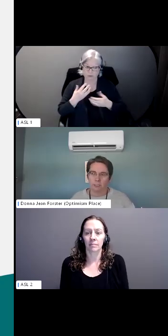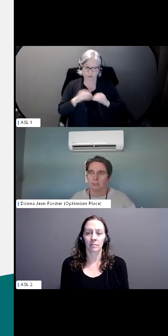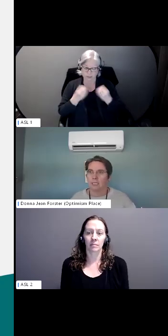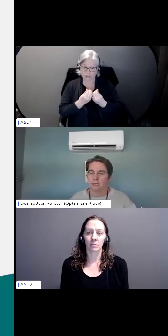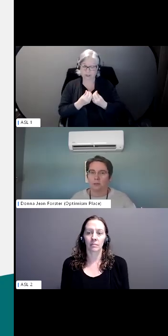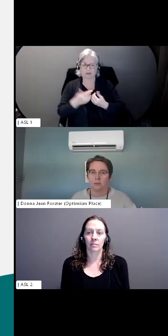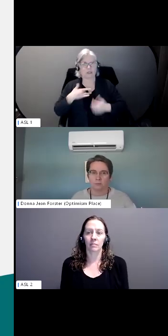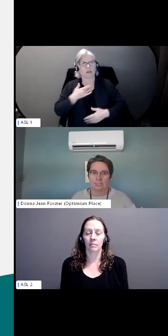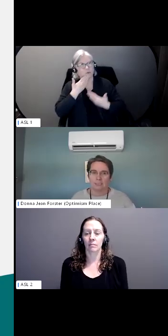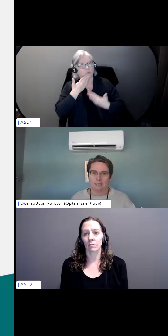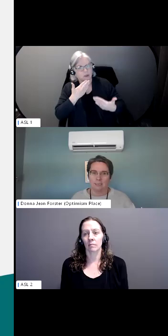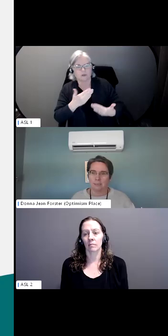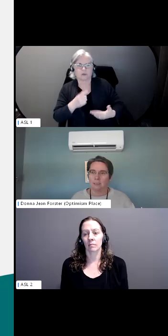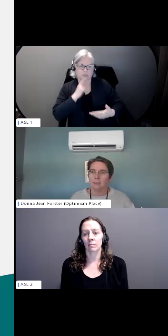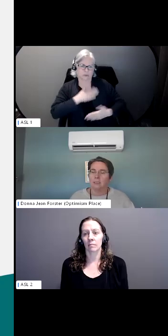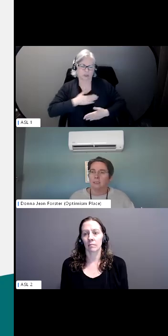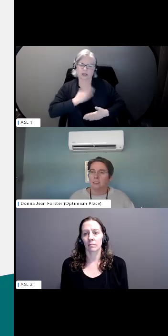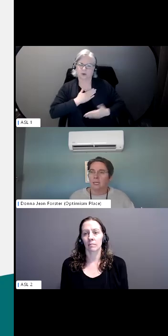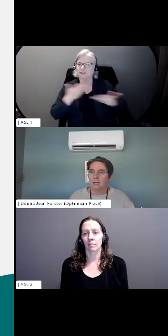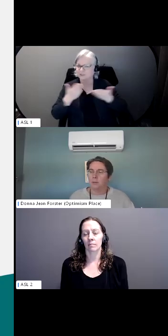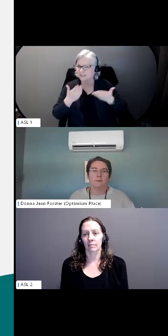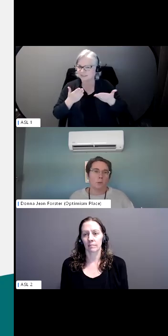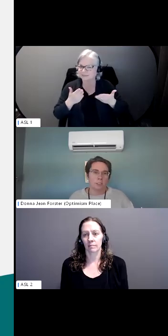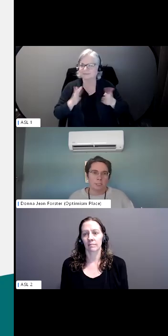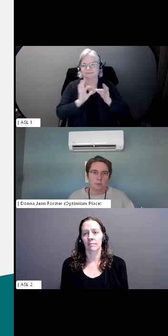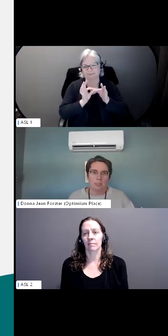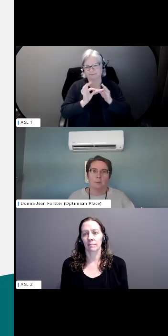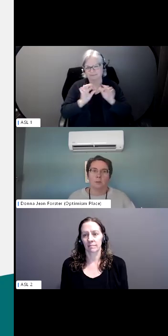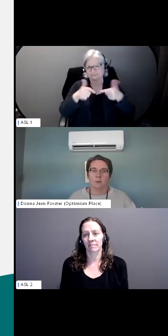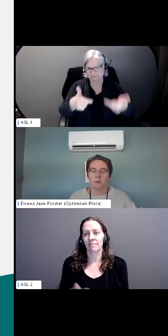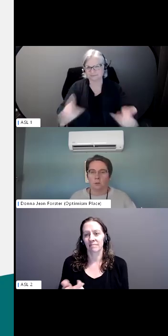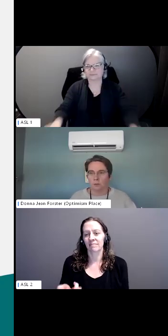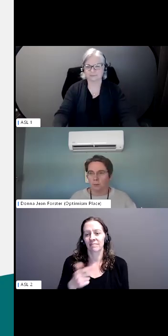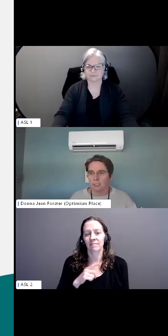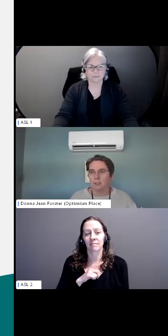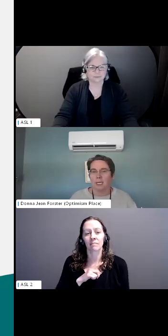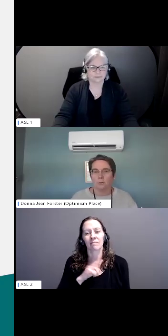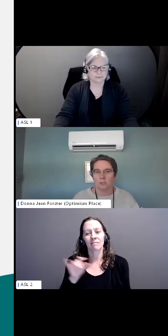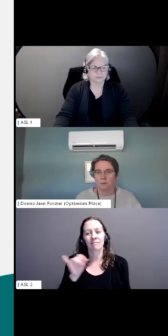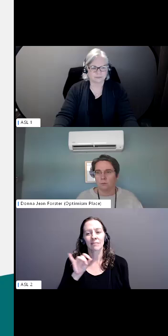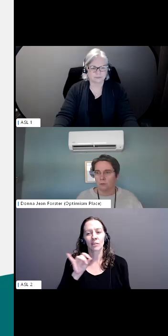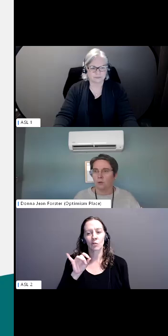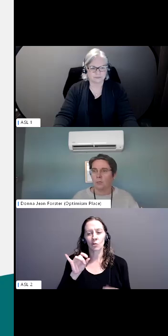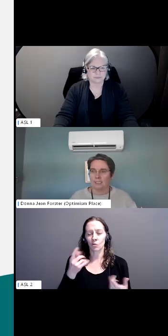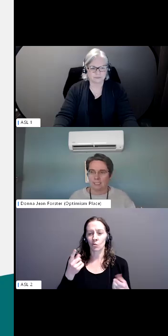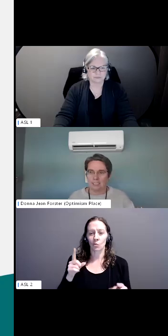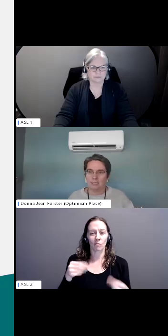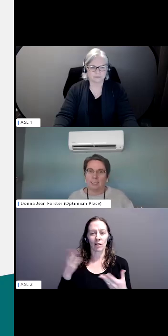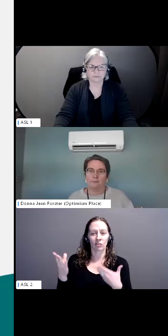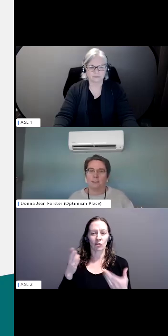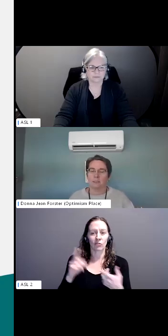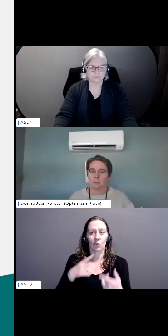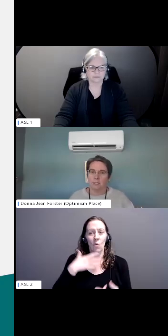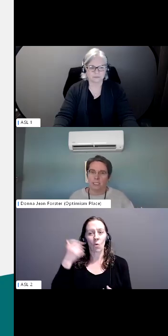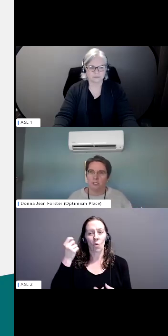thankful that our services exist. Of course, as we think about serving older women, we do know and see that